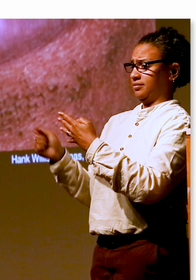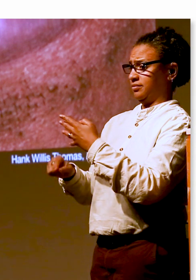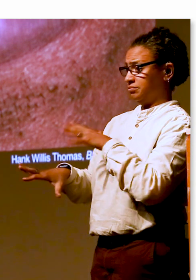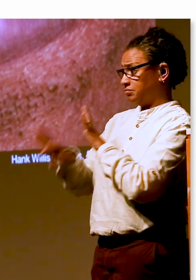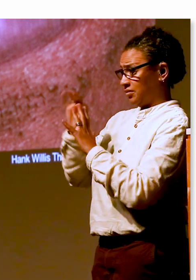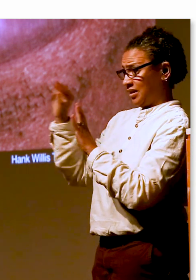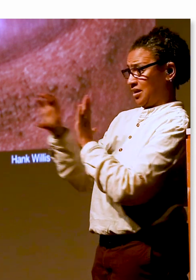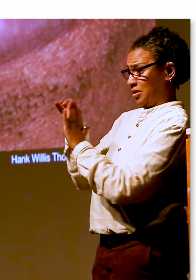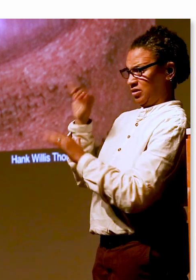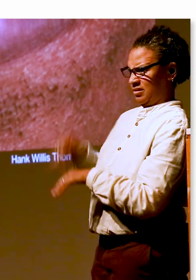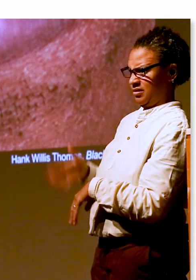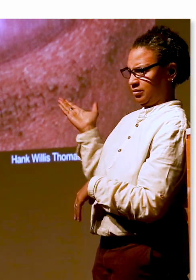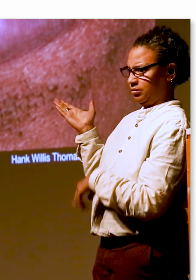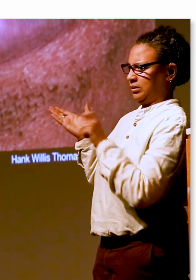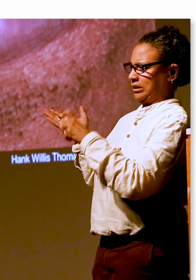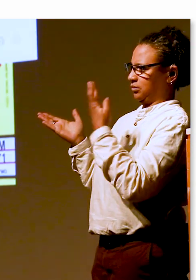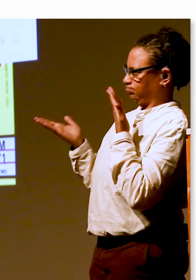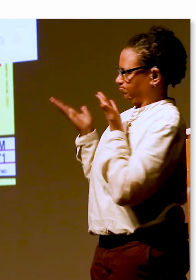see.